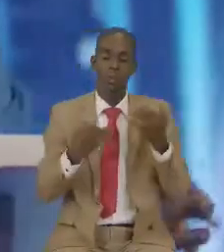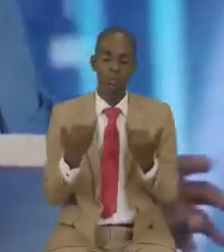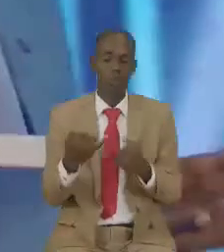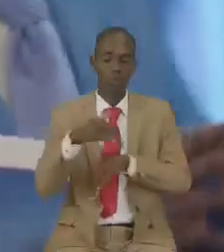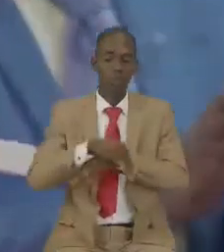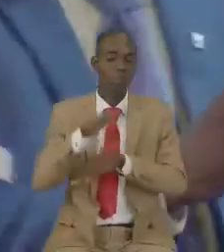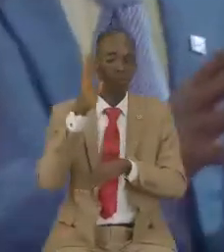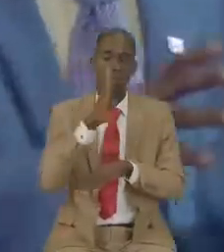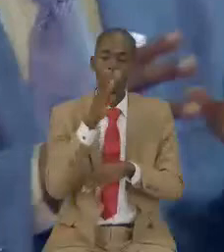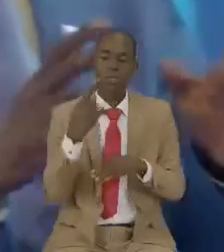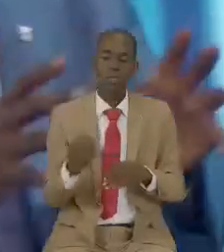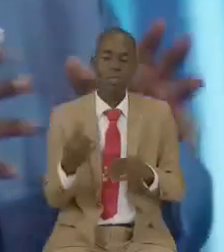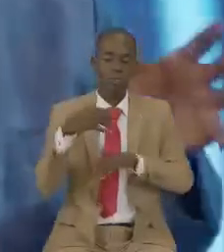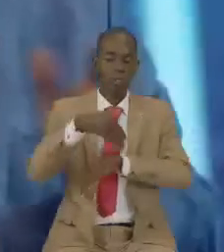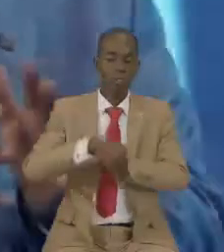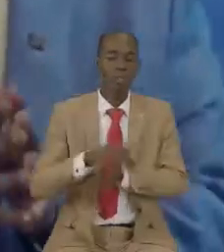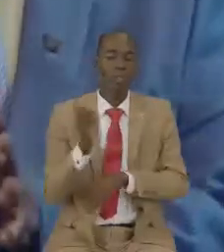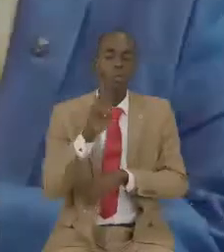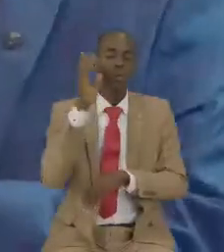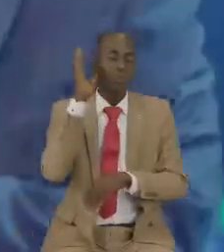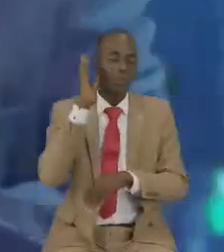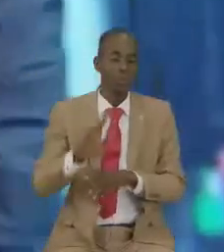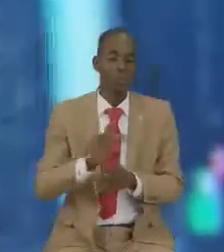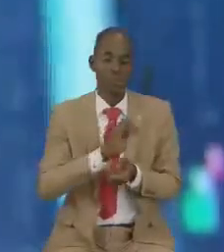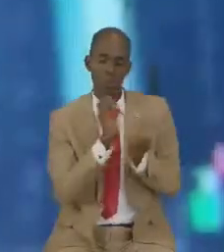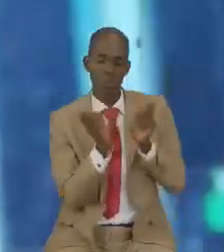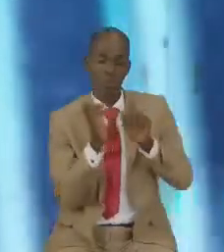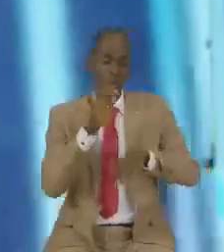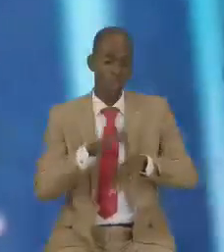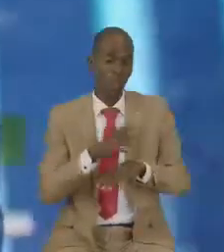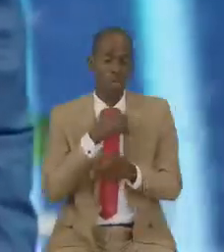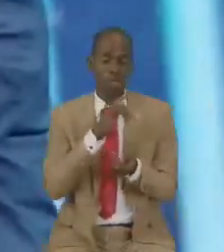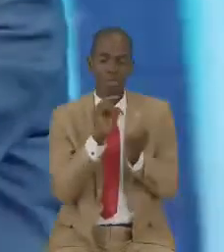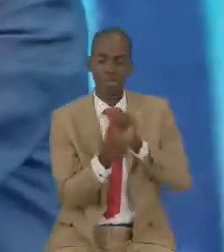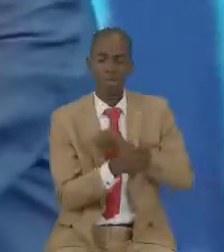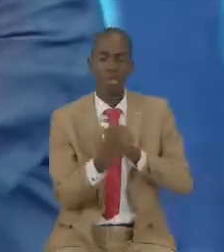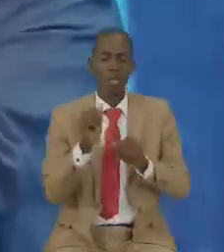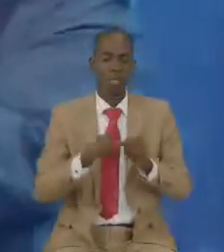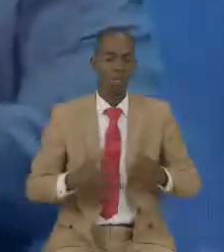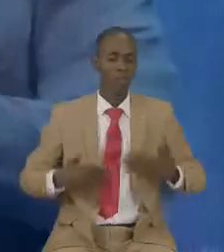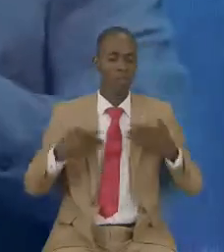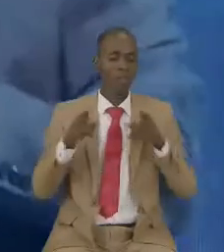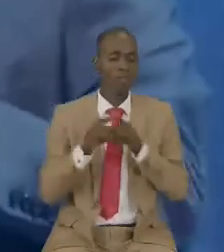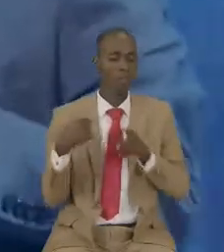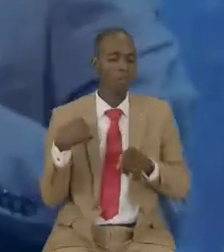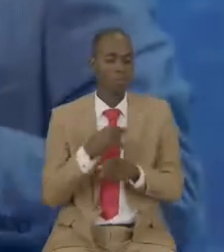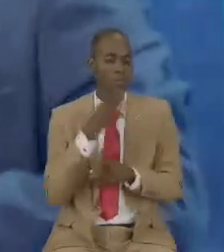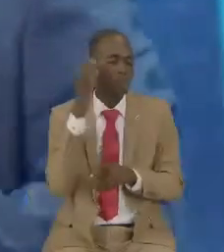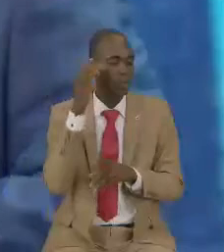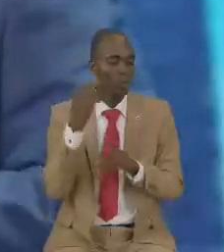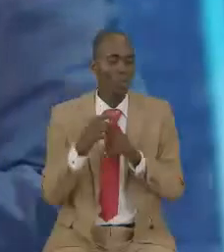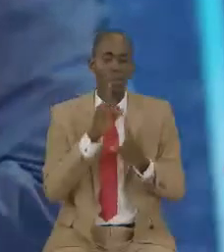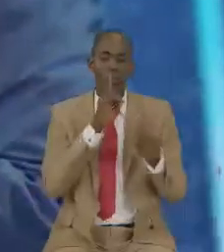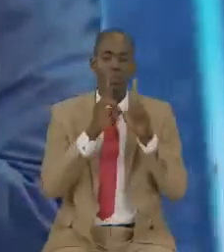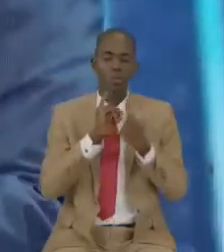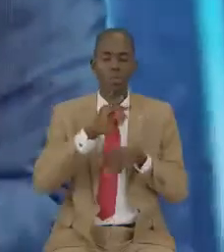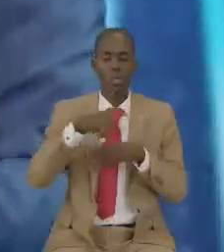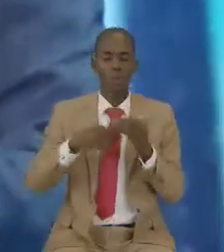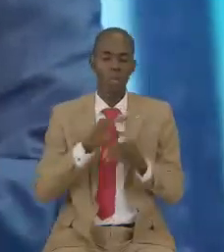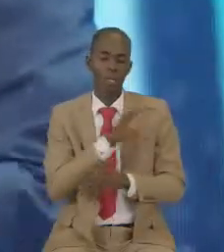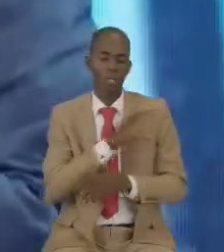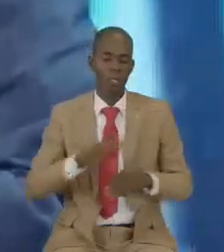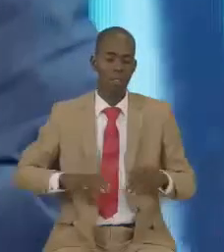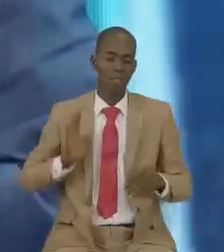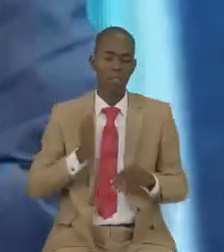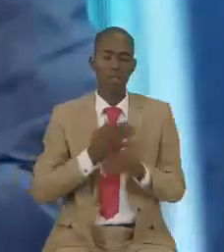night when you'll touch and transform every life. And as we hear your word talking about Christ as Savior,